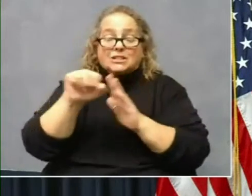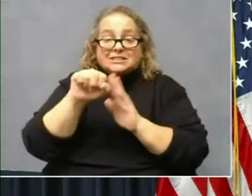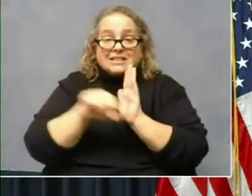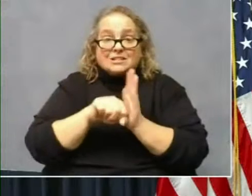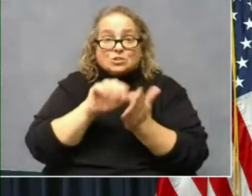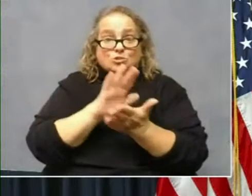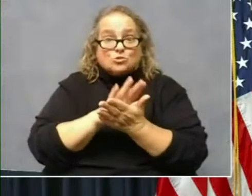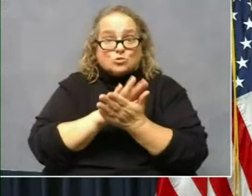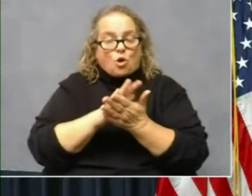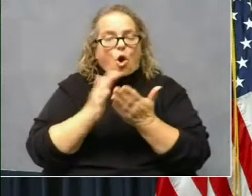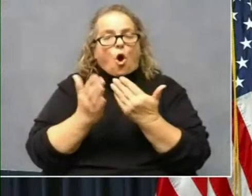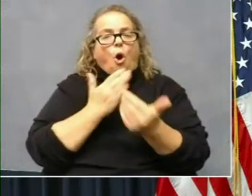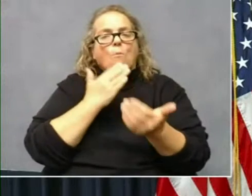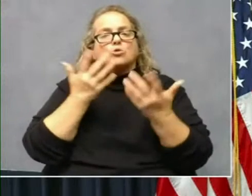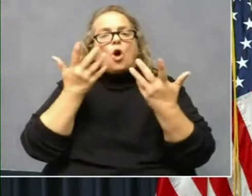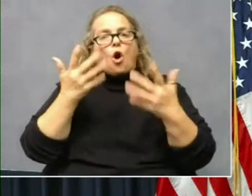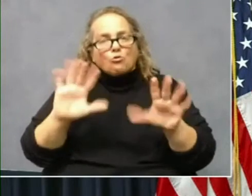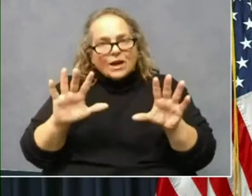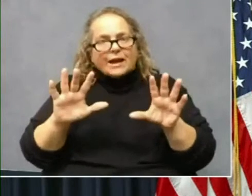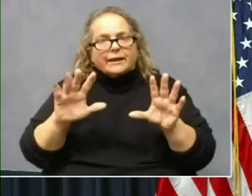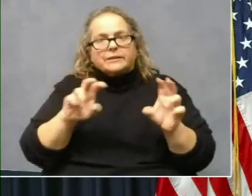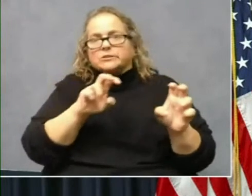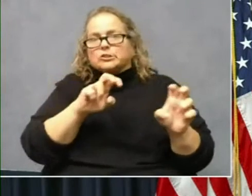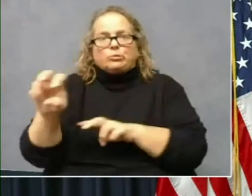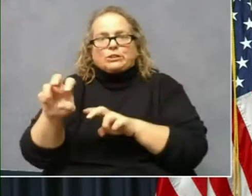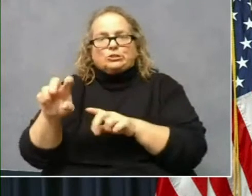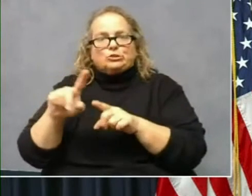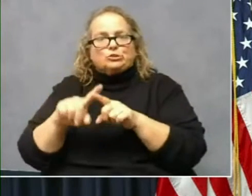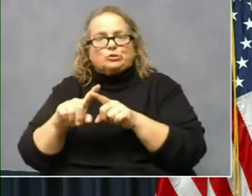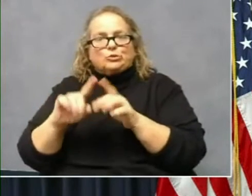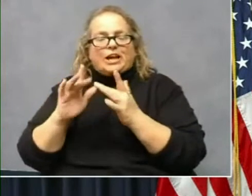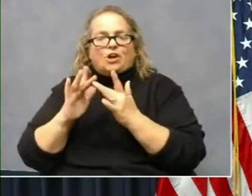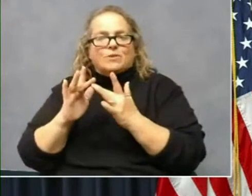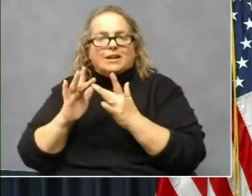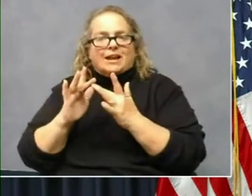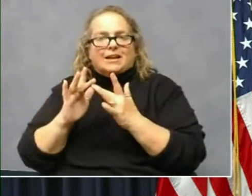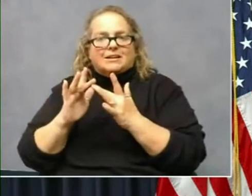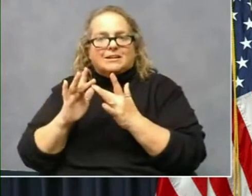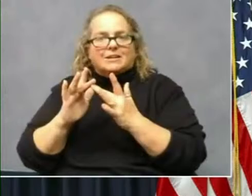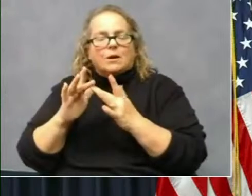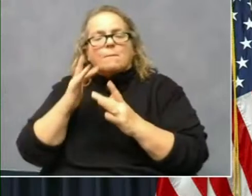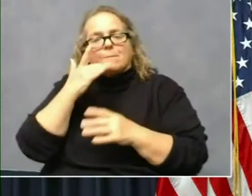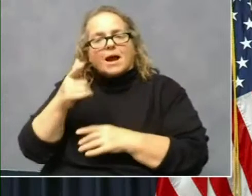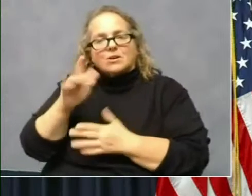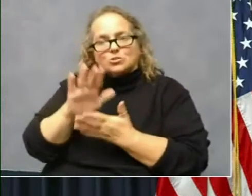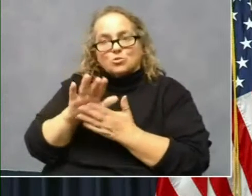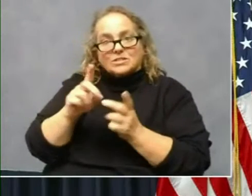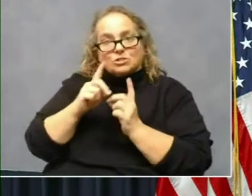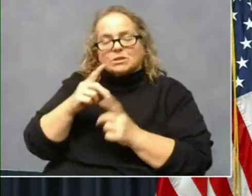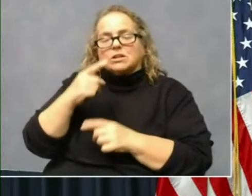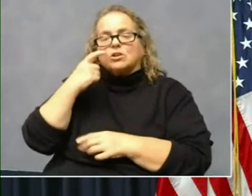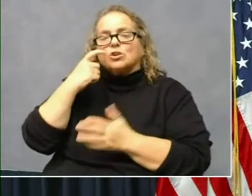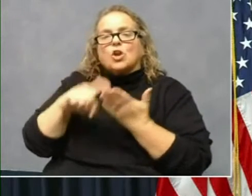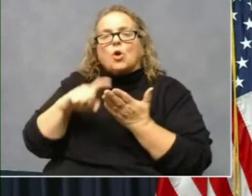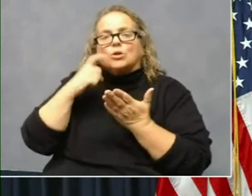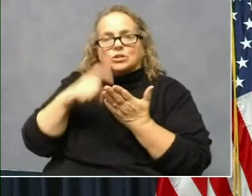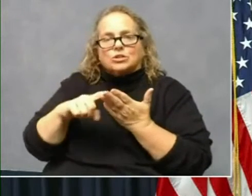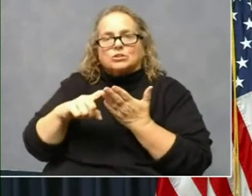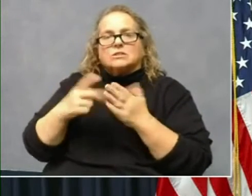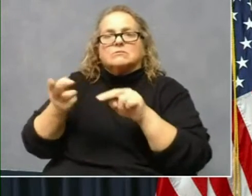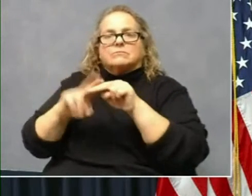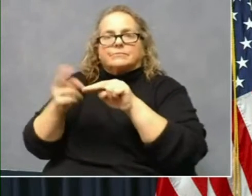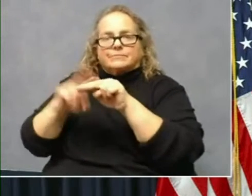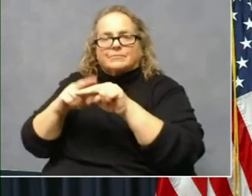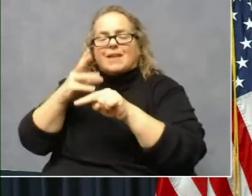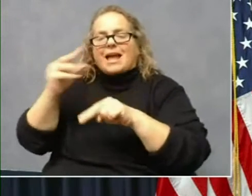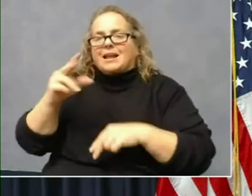they were seeing in their own areas, and all of us anticipating a post-Thanksgiving surge. This